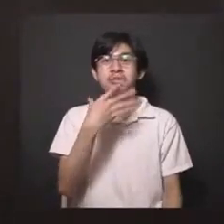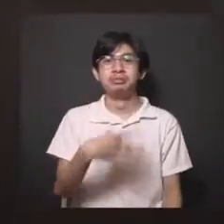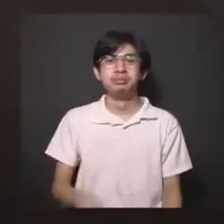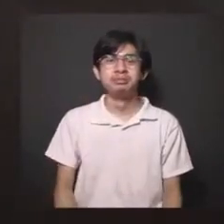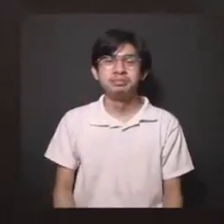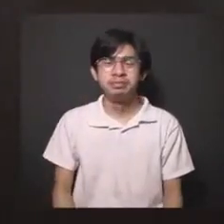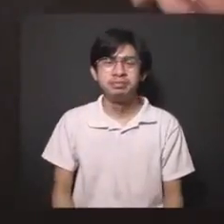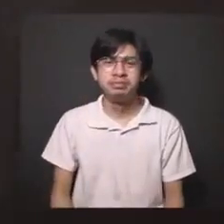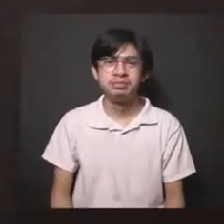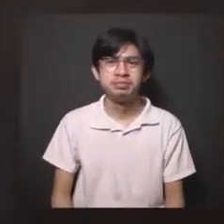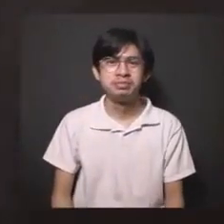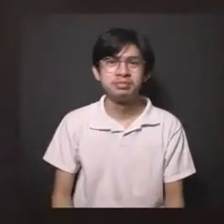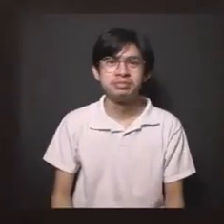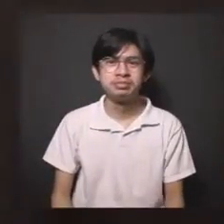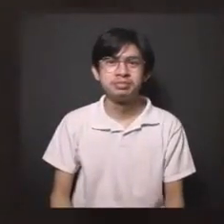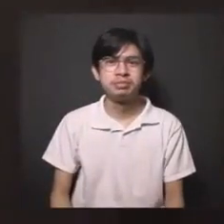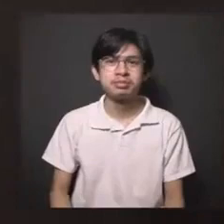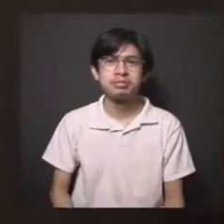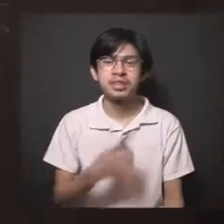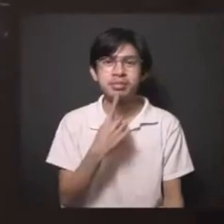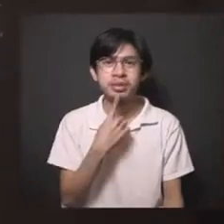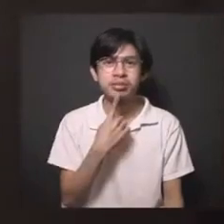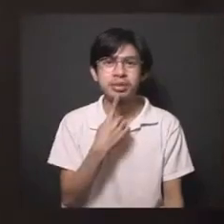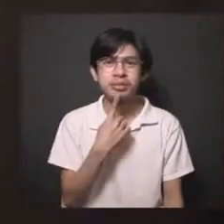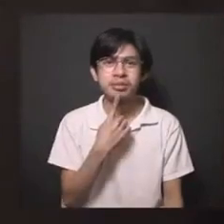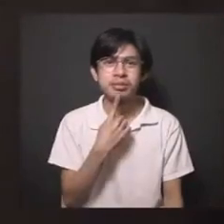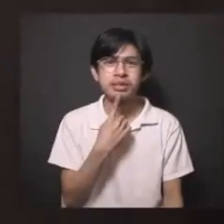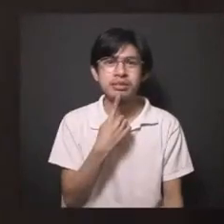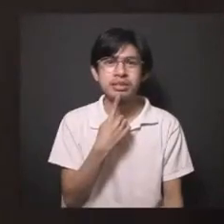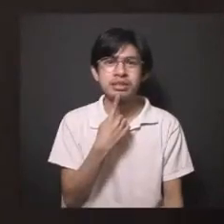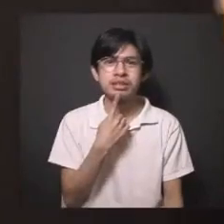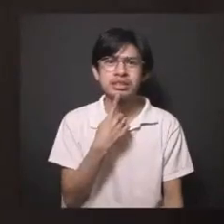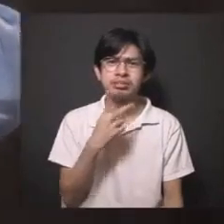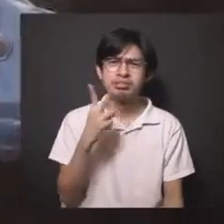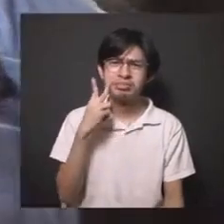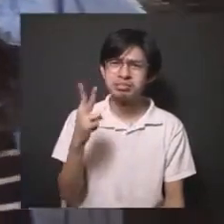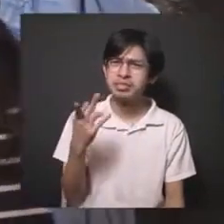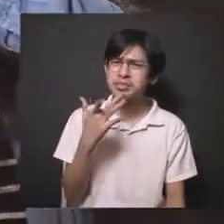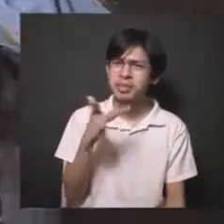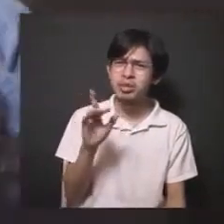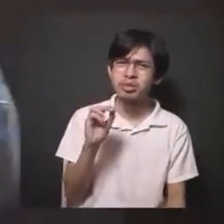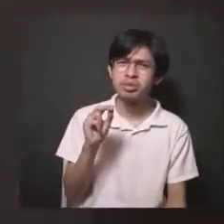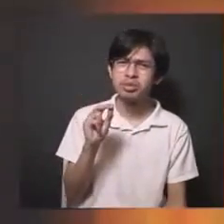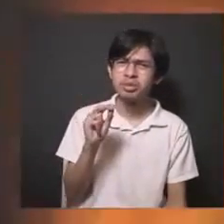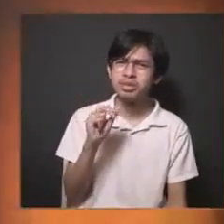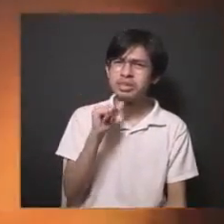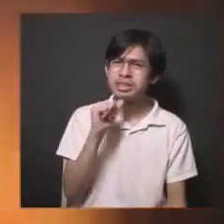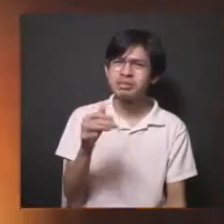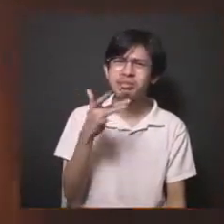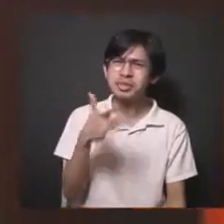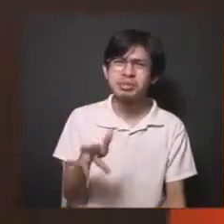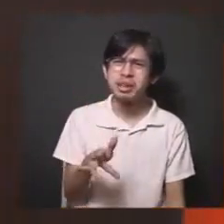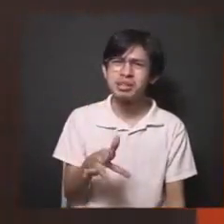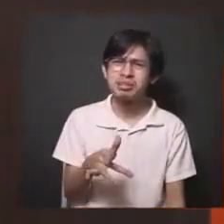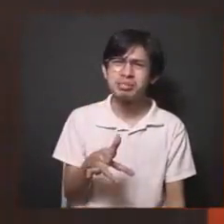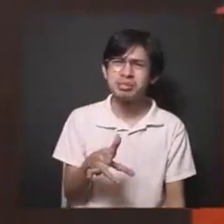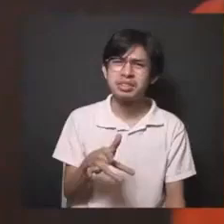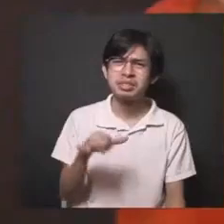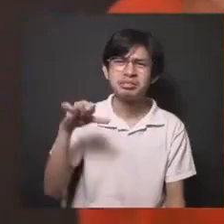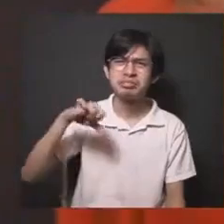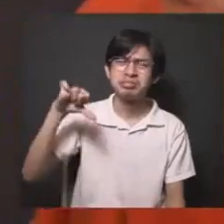1, 2, 3. Kita niya? So, masarap? Hindi. Hindi. Okay, so, yes. 1 point. She got the